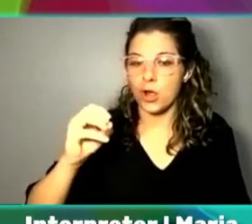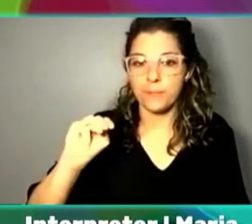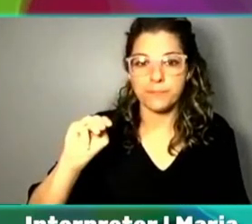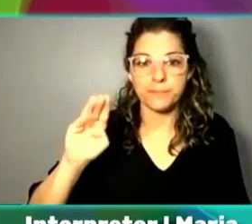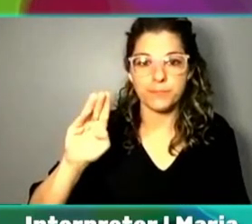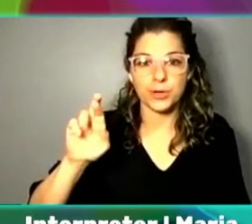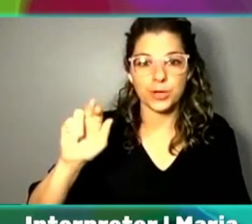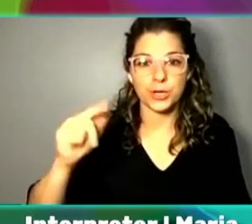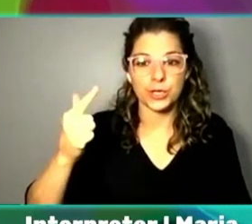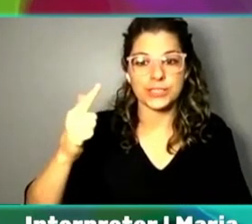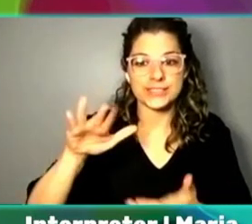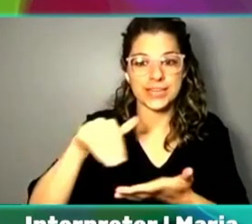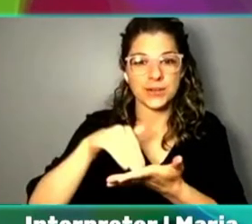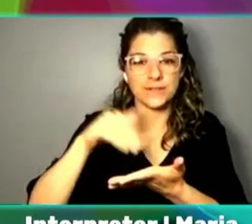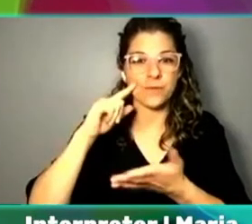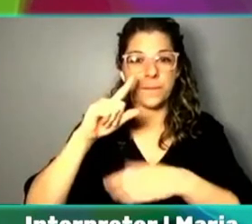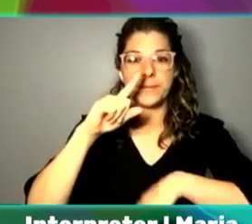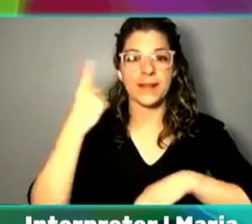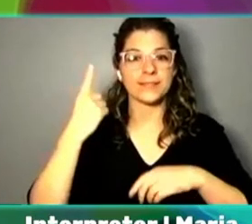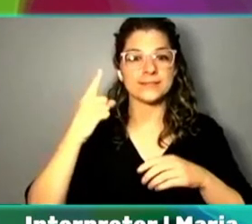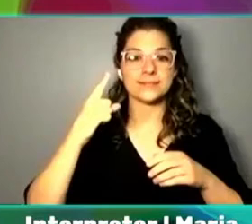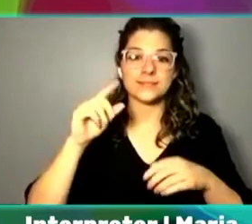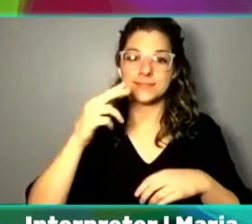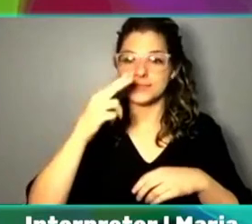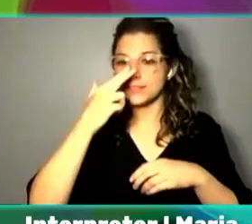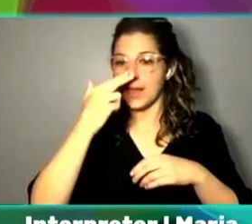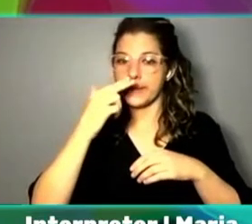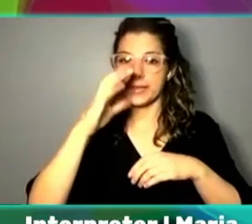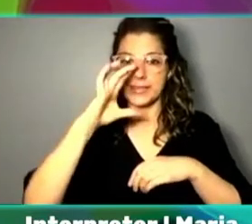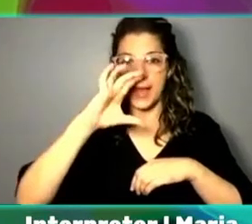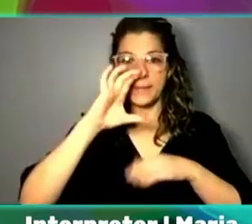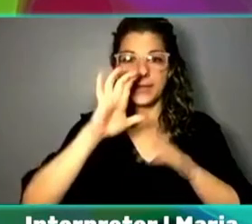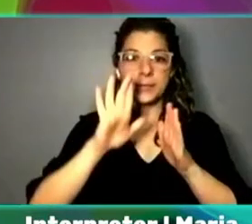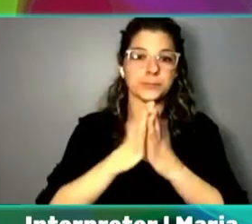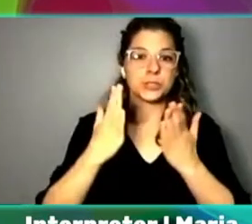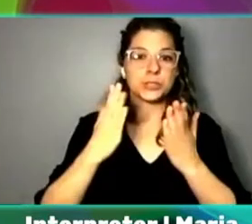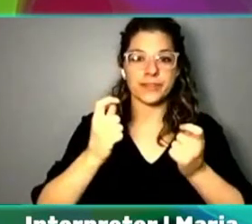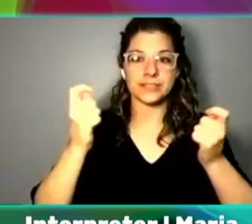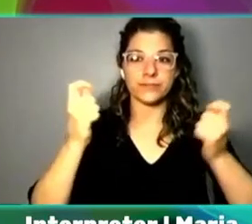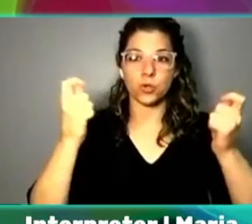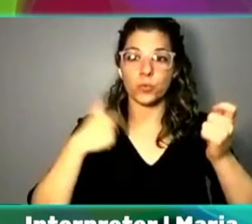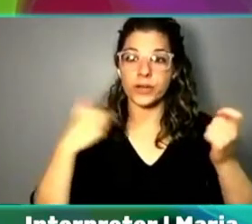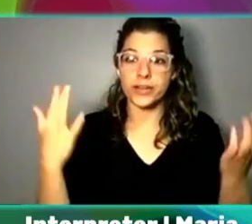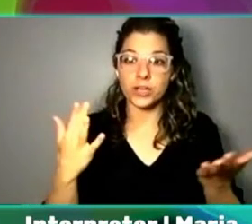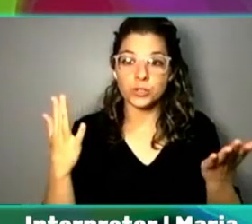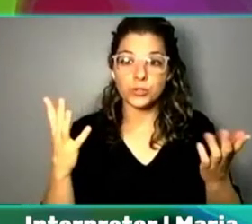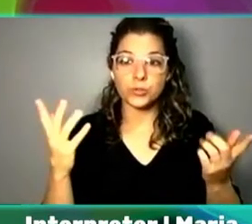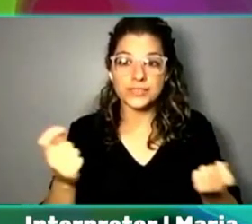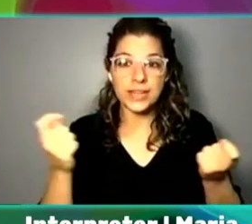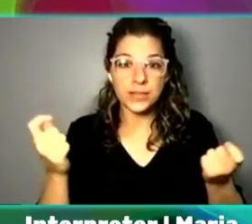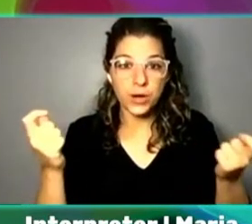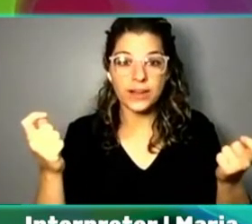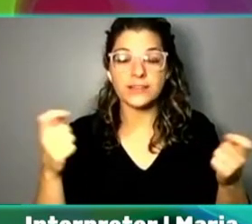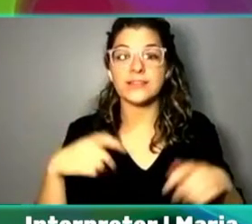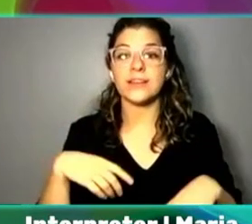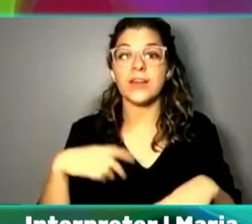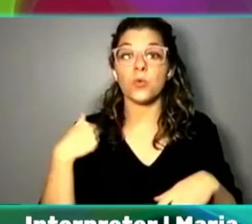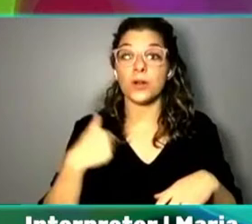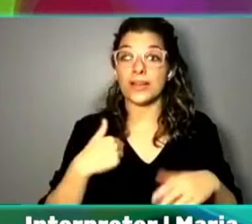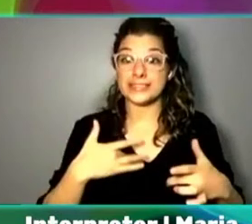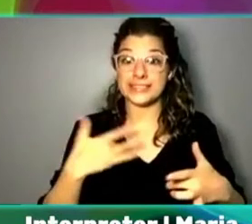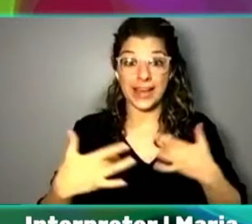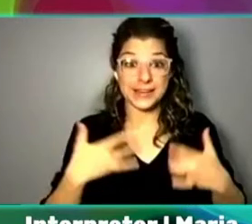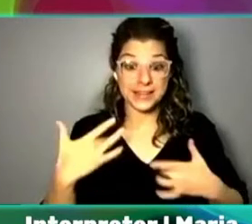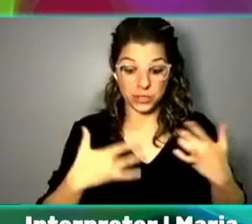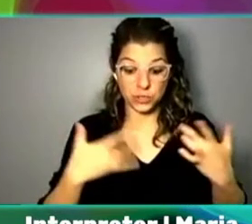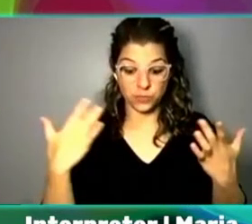Book Festival. We are here to celebrate Black comic creators, and we are so excited to be here.